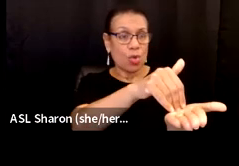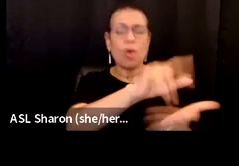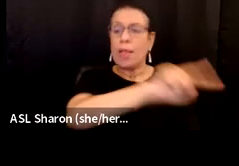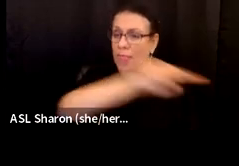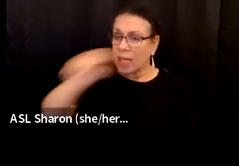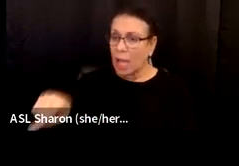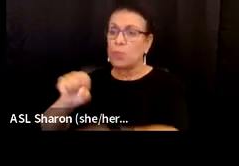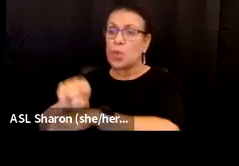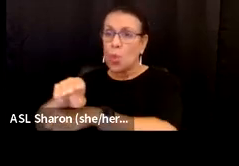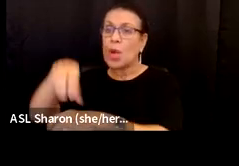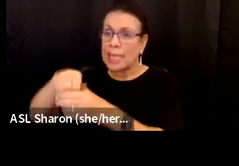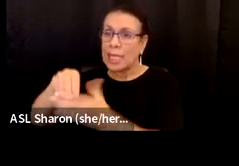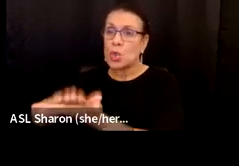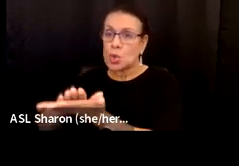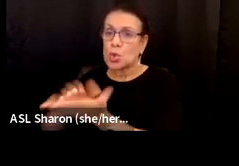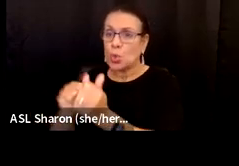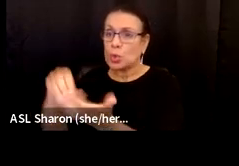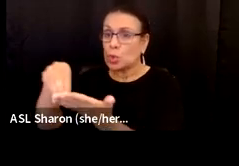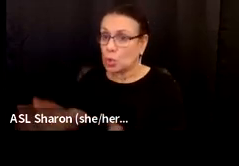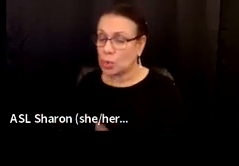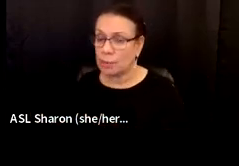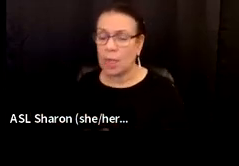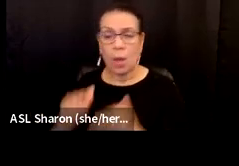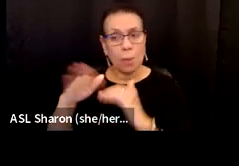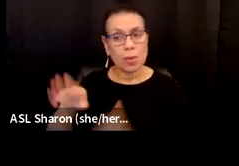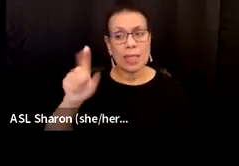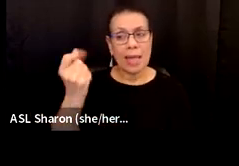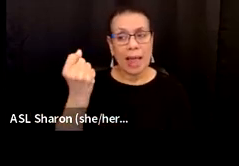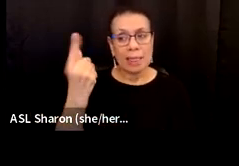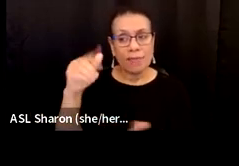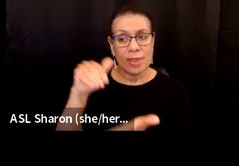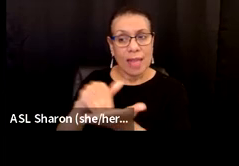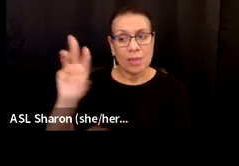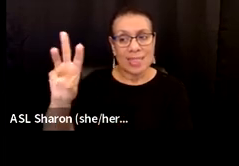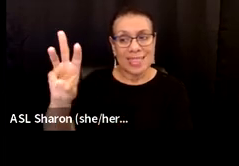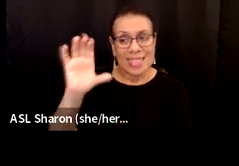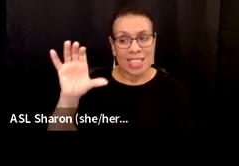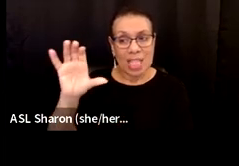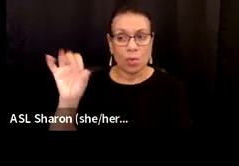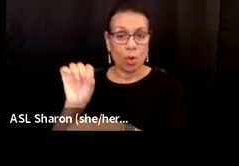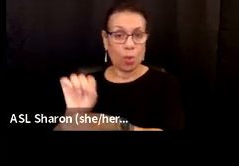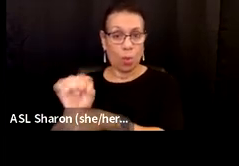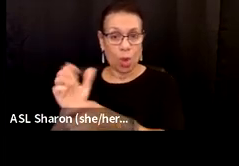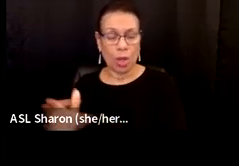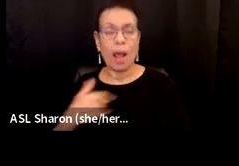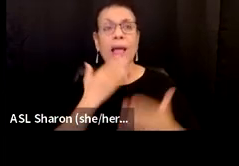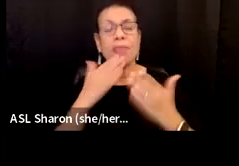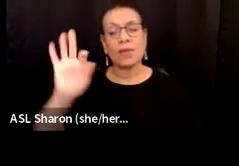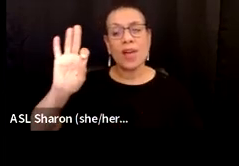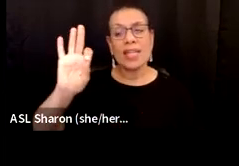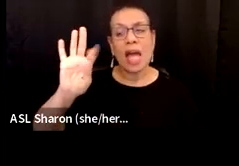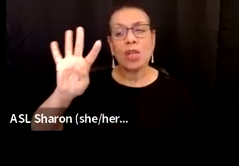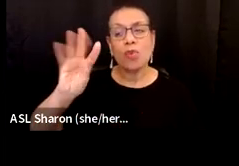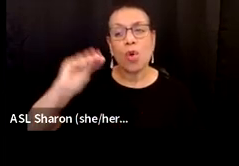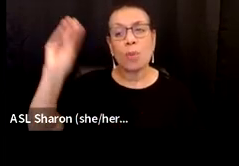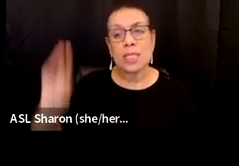teams with over 11 600 employees i'm thankful to the 94 of our